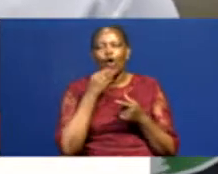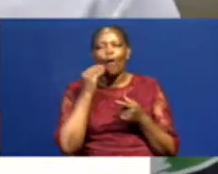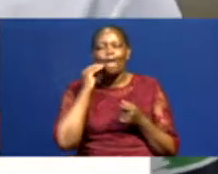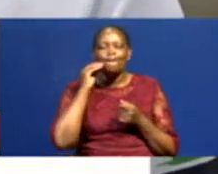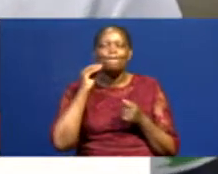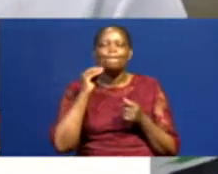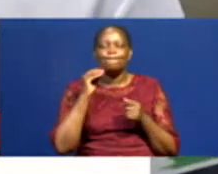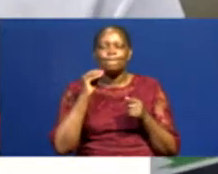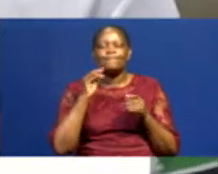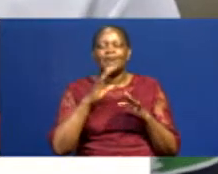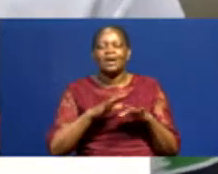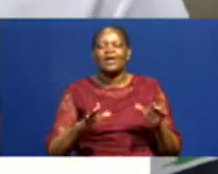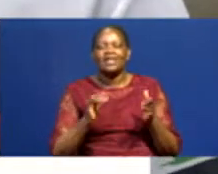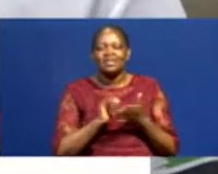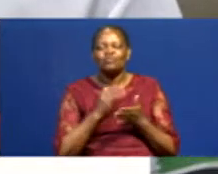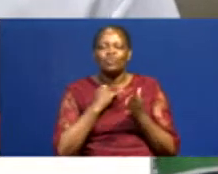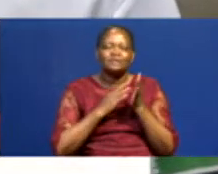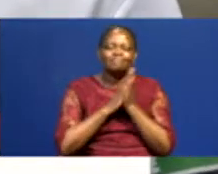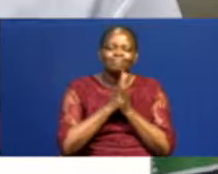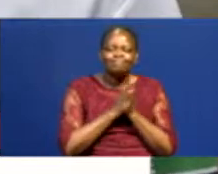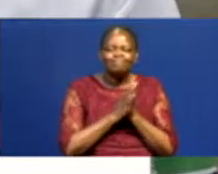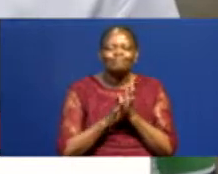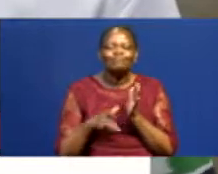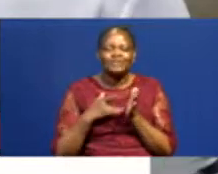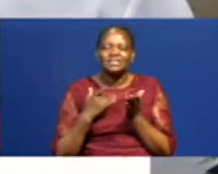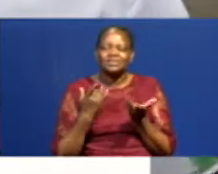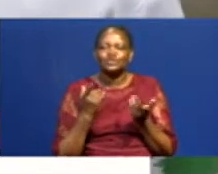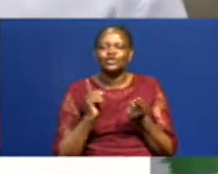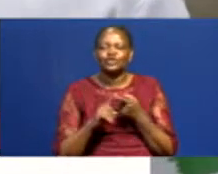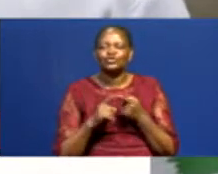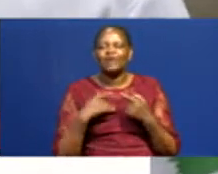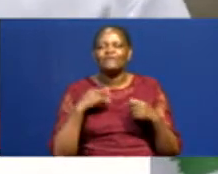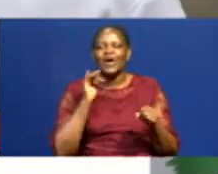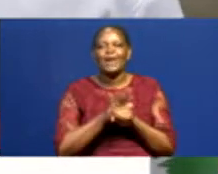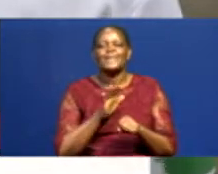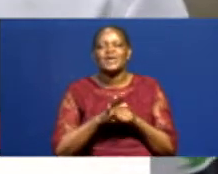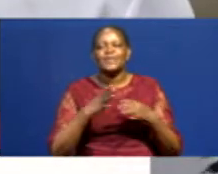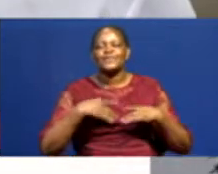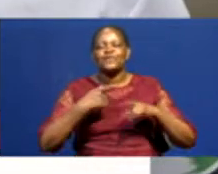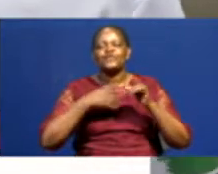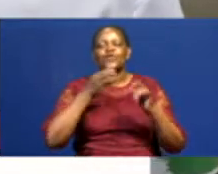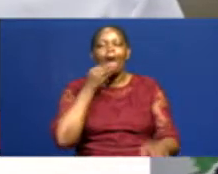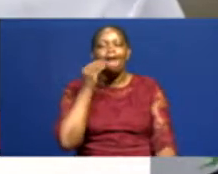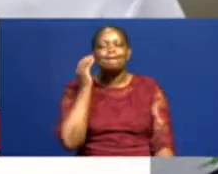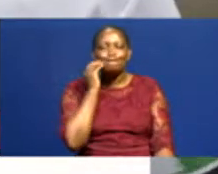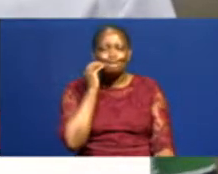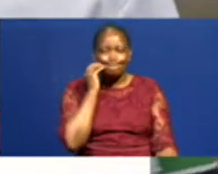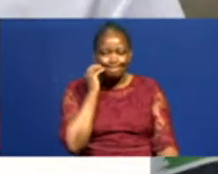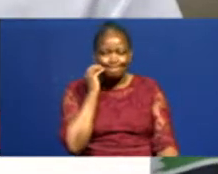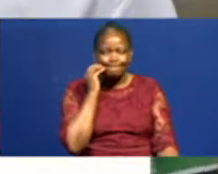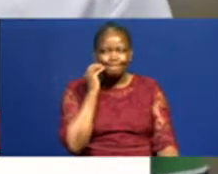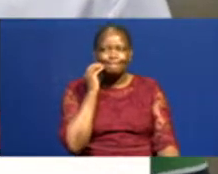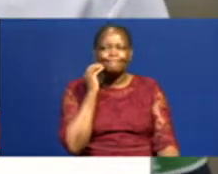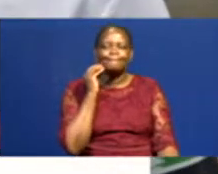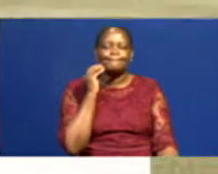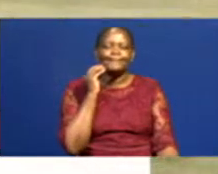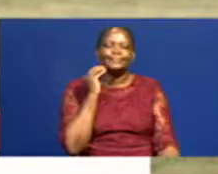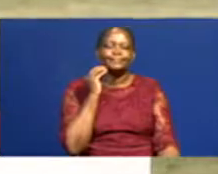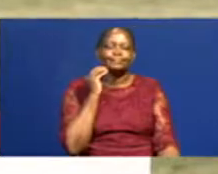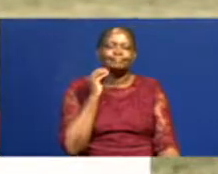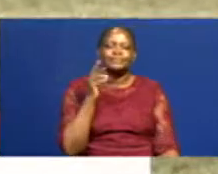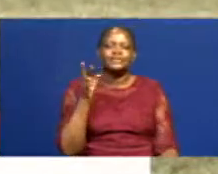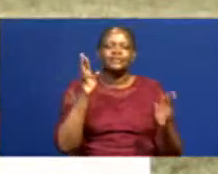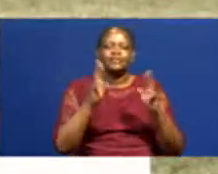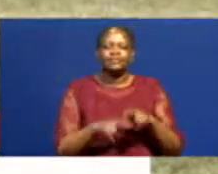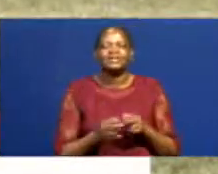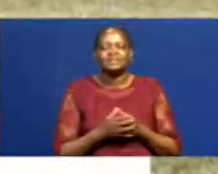that's why tulikuwa na hiyo site, tunajua kwamba tutakuwa tumebeba watu wengi sana kutoka the mkoa wetu wa Rift Valley.